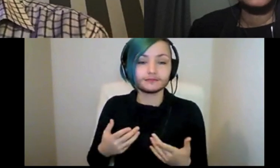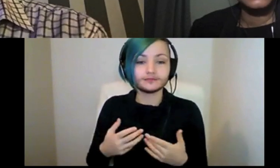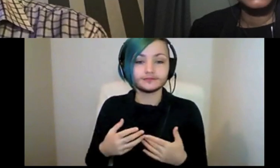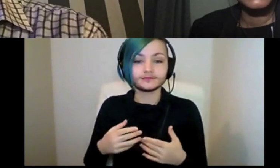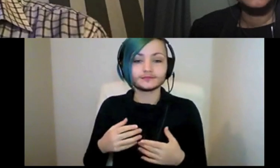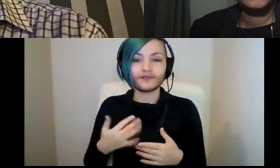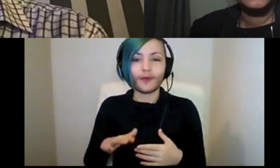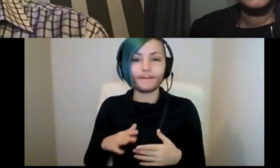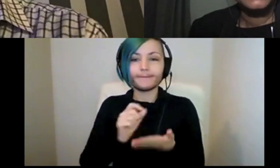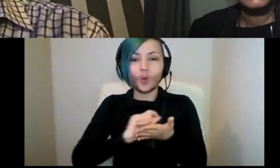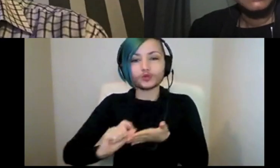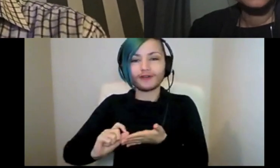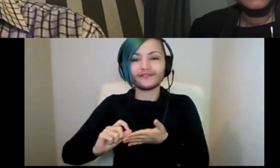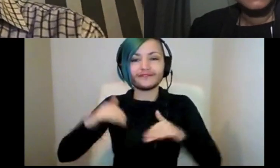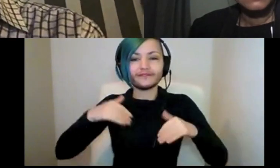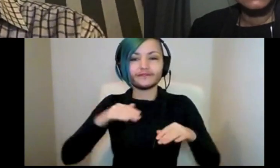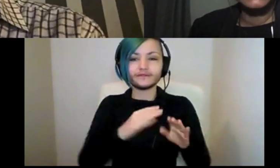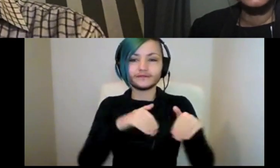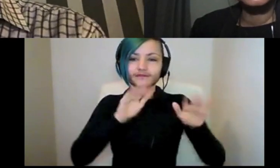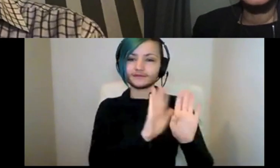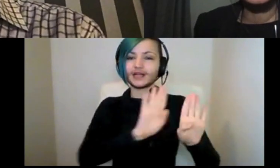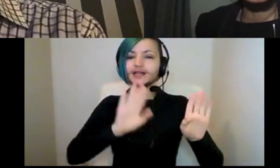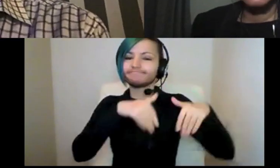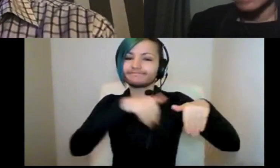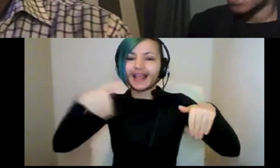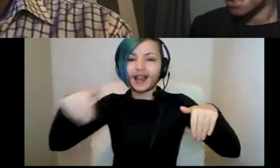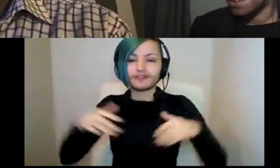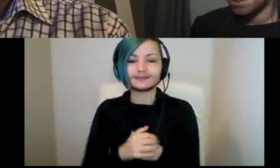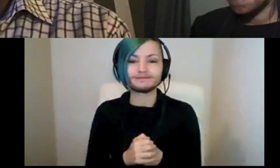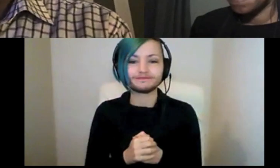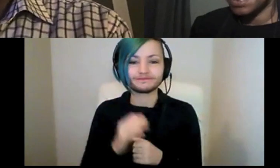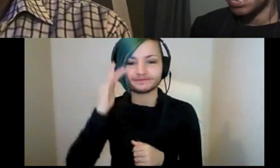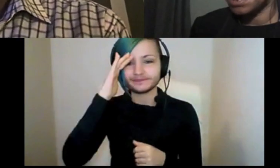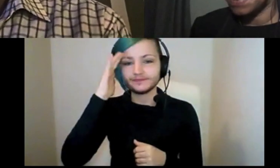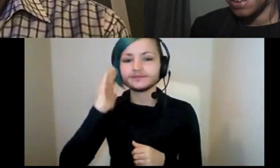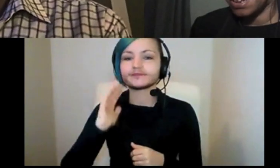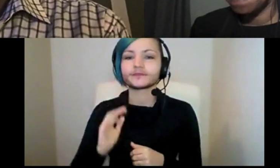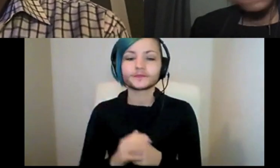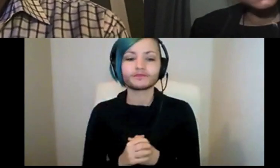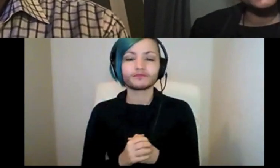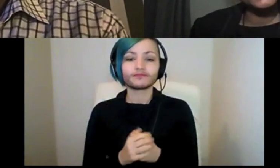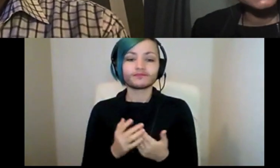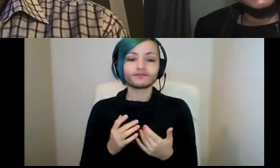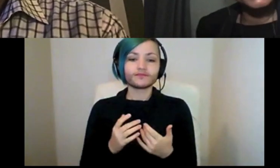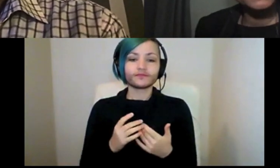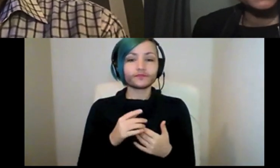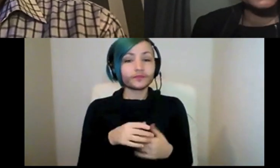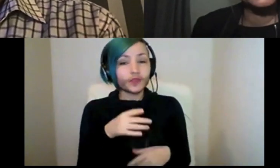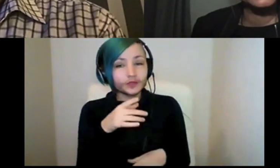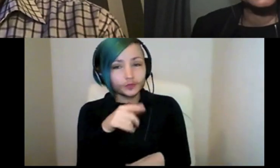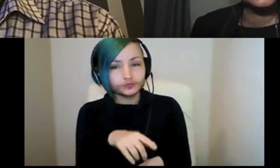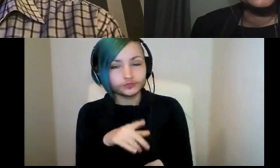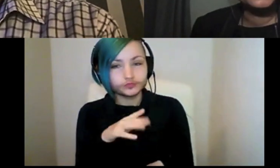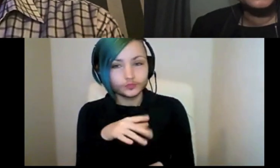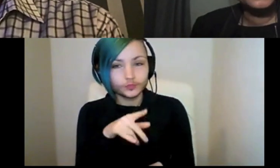Autograph gallery. Of the gallery, yeah. Yep. And you're going to use that to develop a touring exhibition proposal,